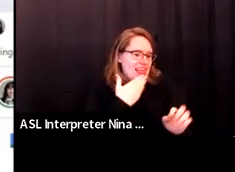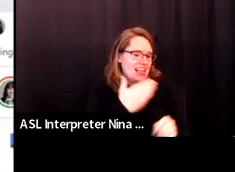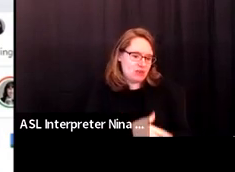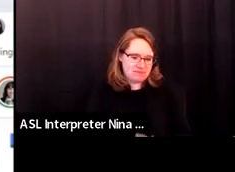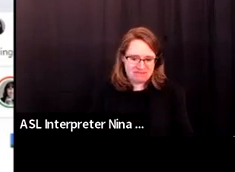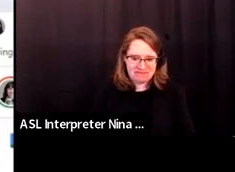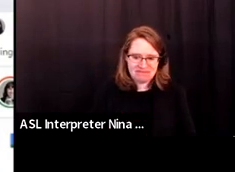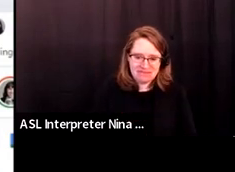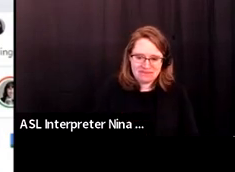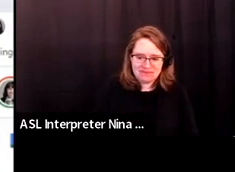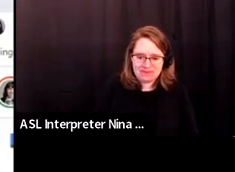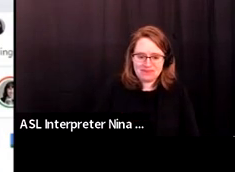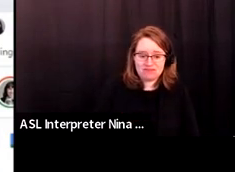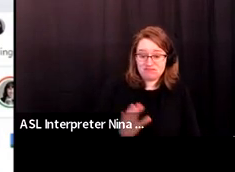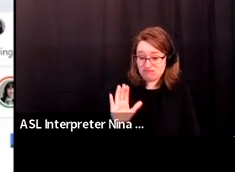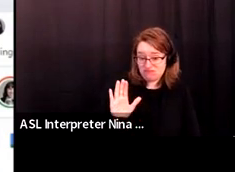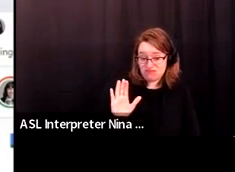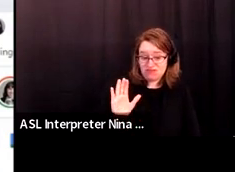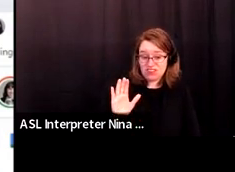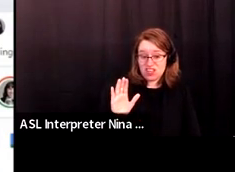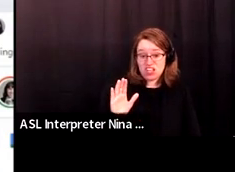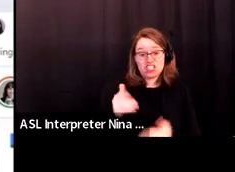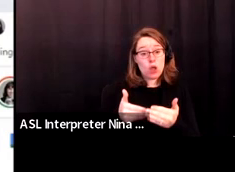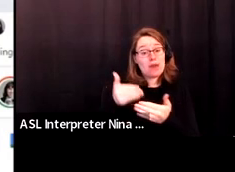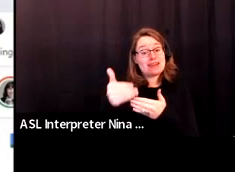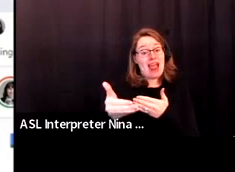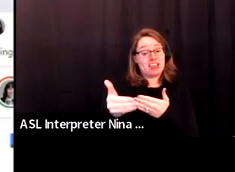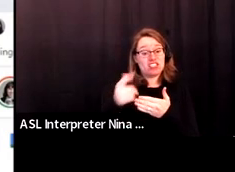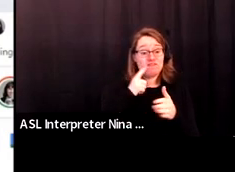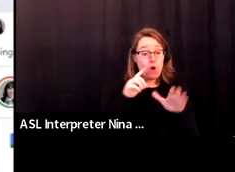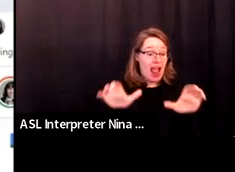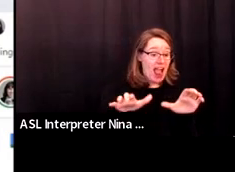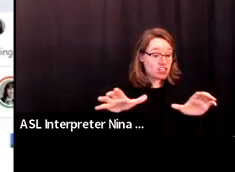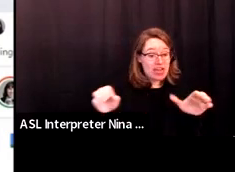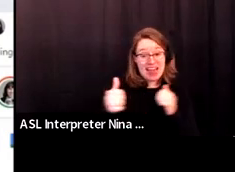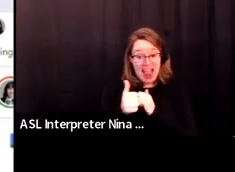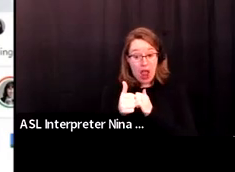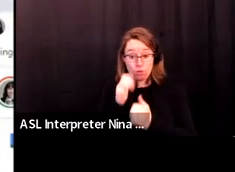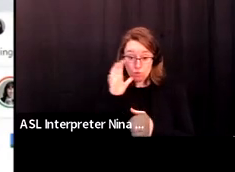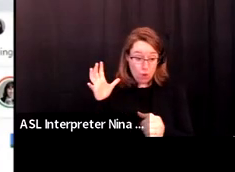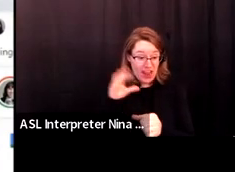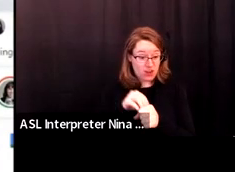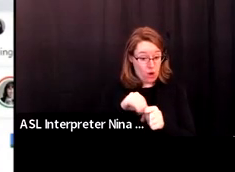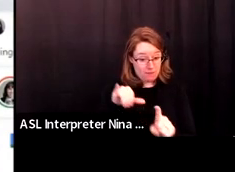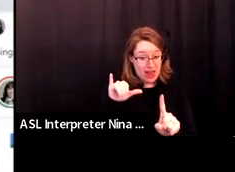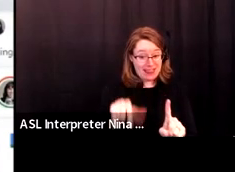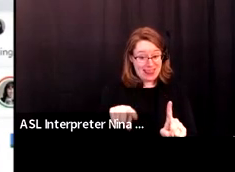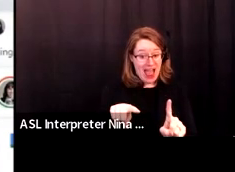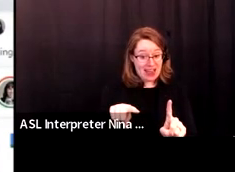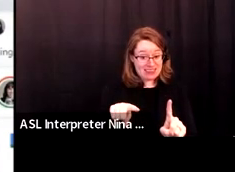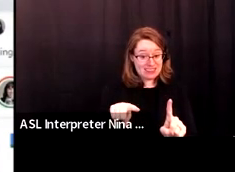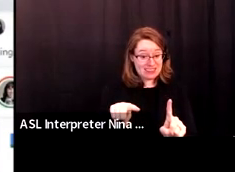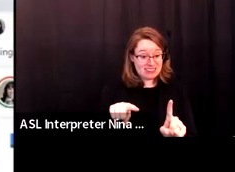Is there a way in which this next phase, as we get to the action and the house stuff, can sort of incorporate that exact, like maybe we really root it